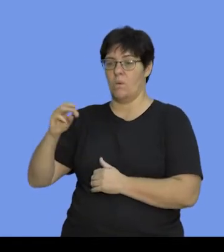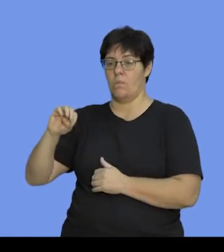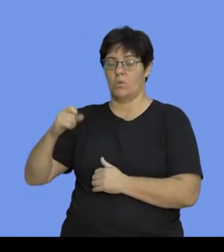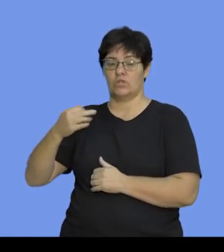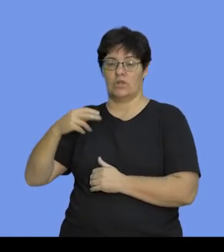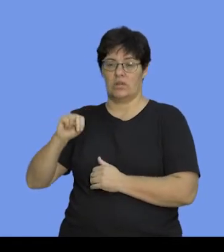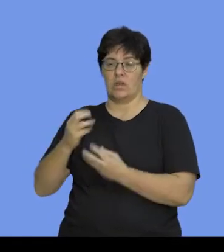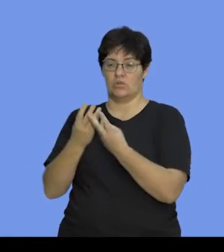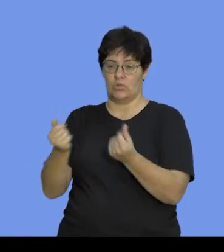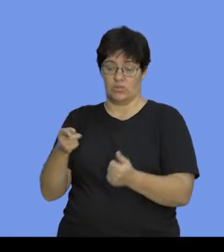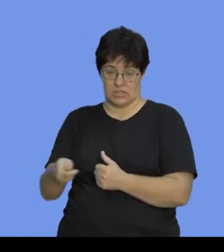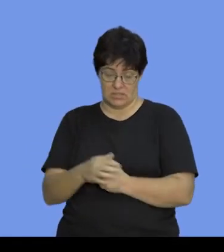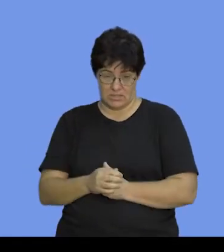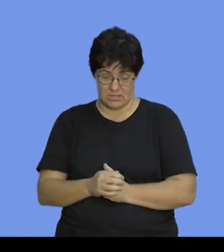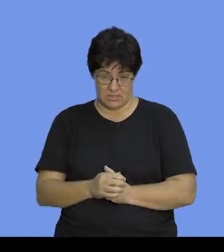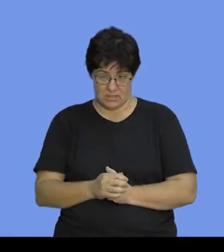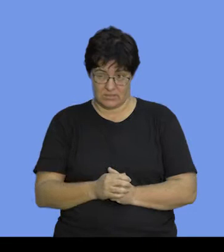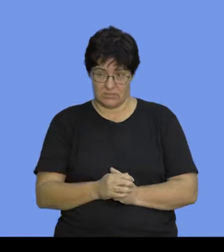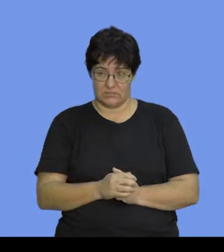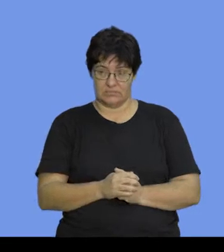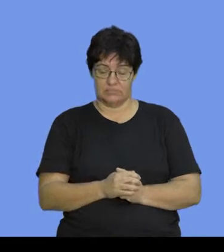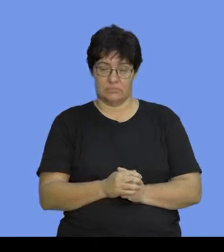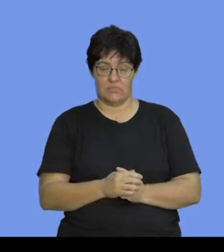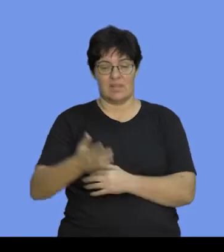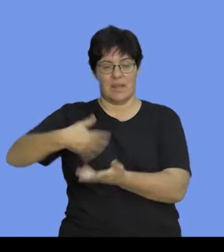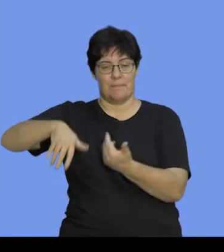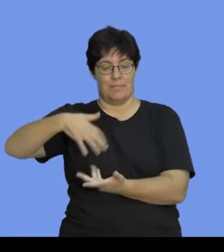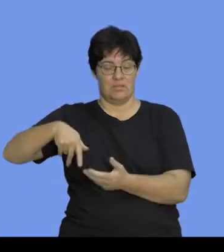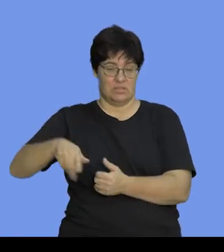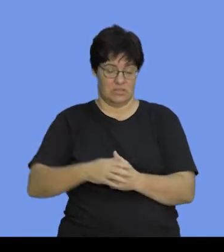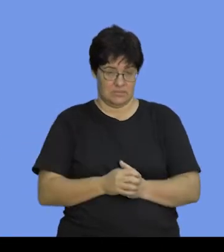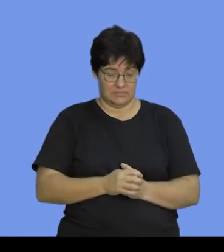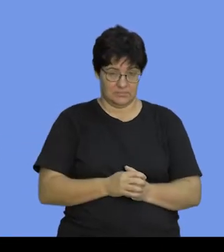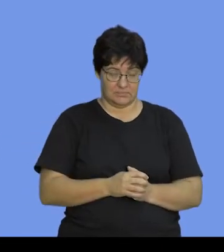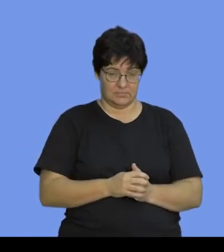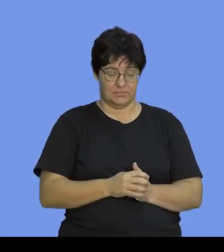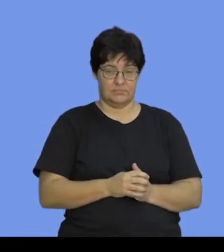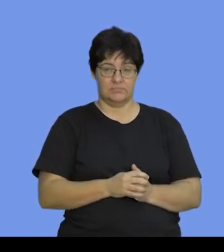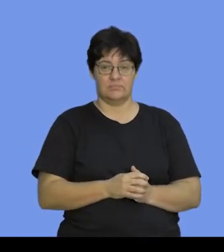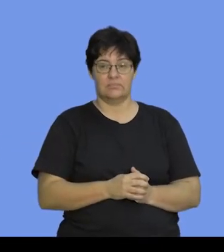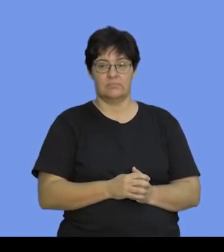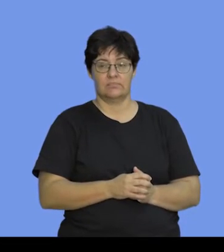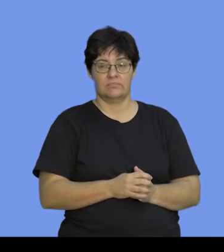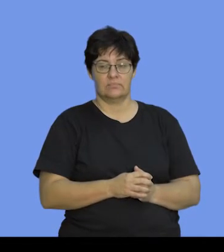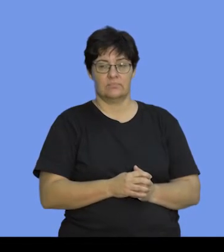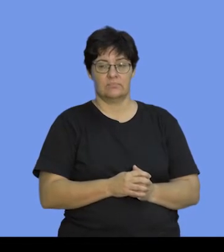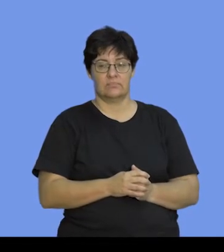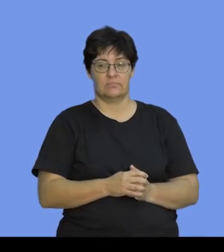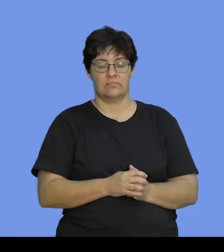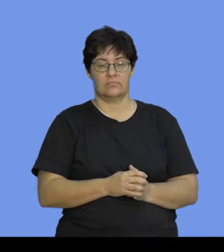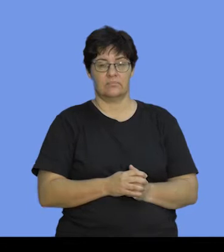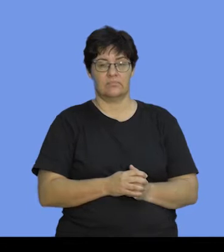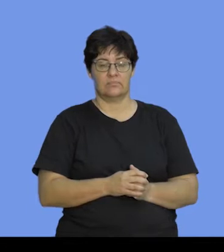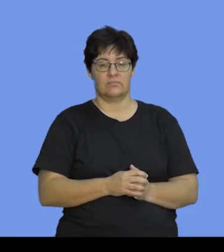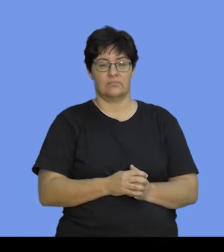that is formed, okay? So this mixture would refer to it as a solution, all right? Okay, and